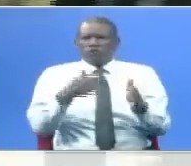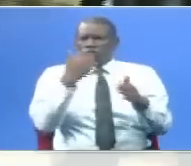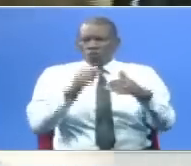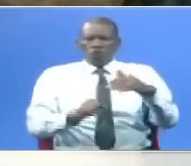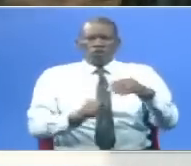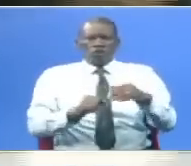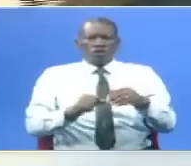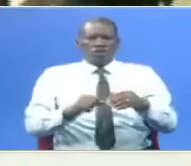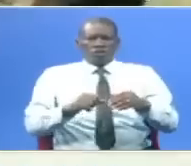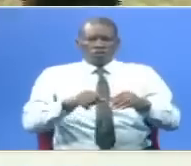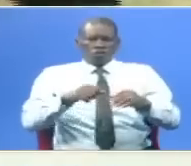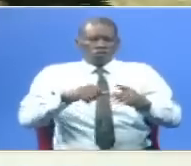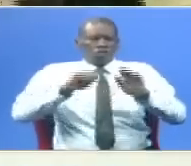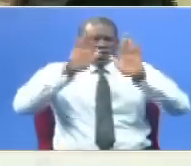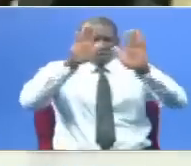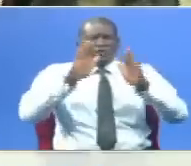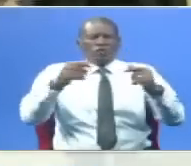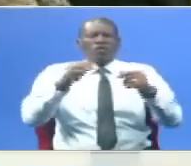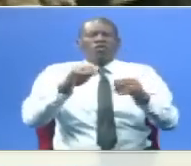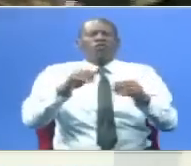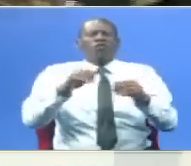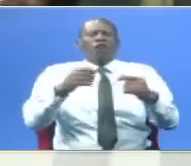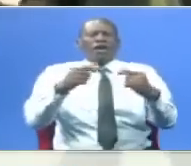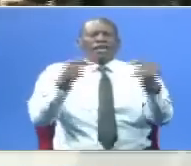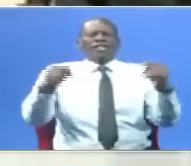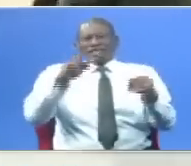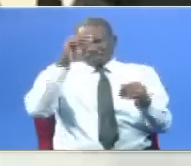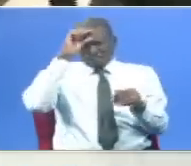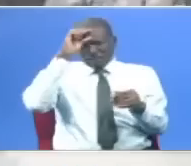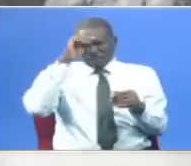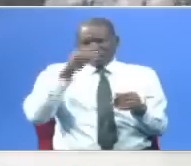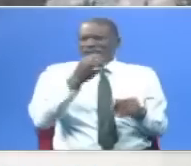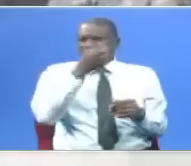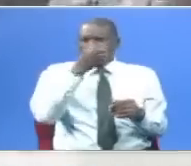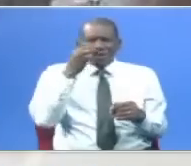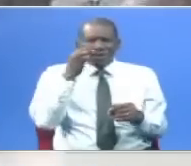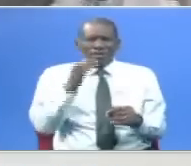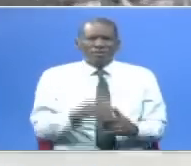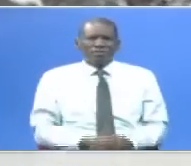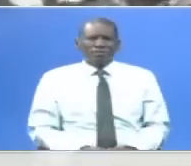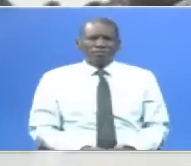selling the anti-government agenda, Emilio Mwai Kibaki.